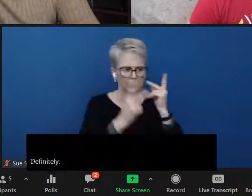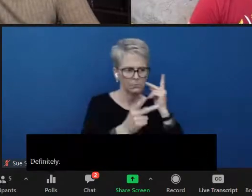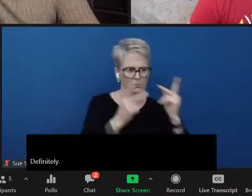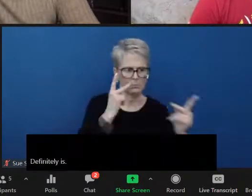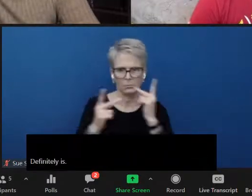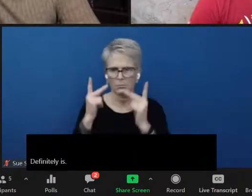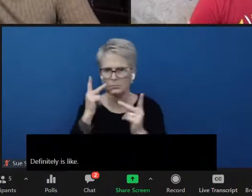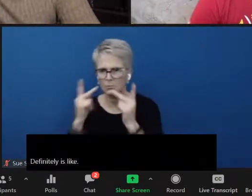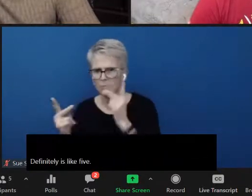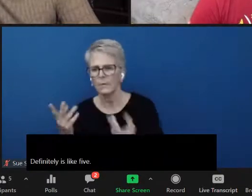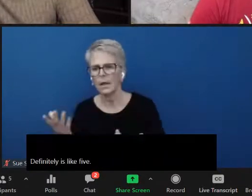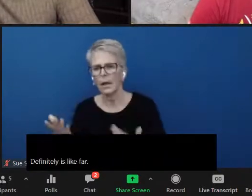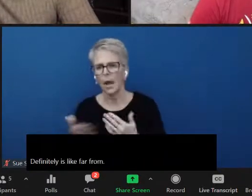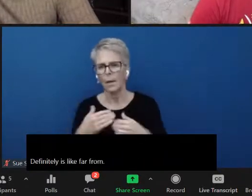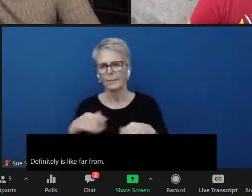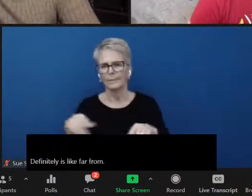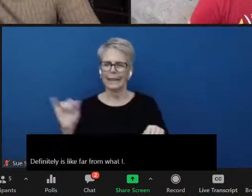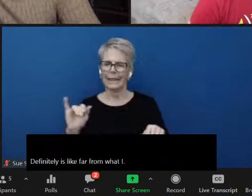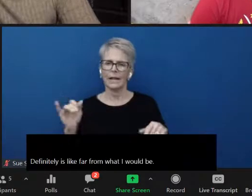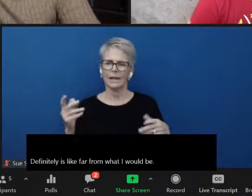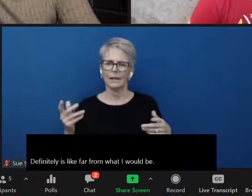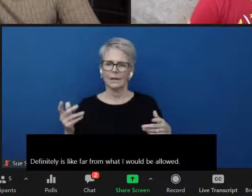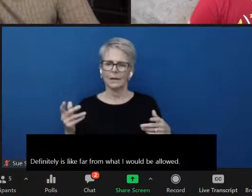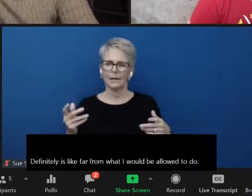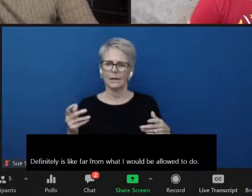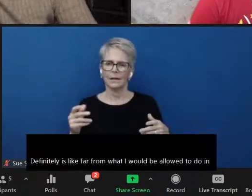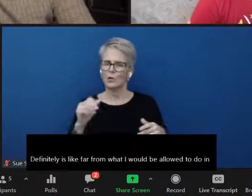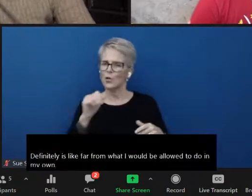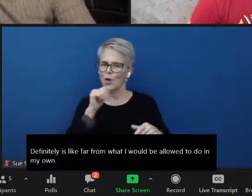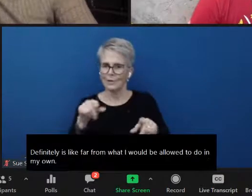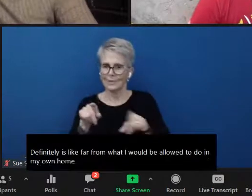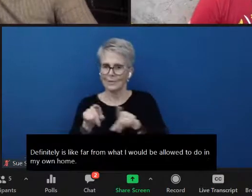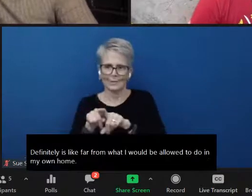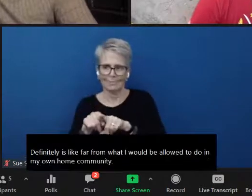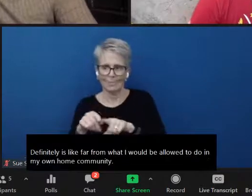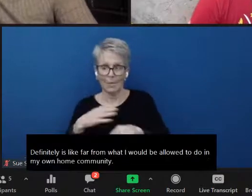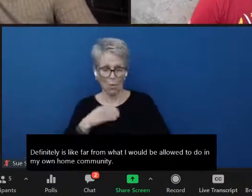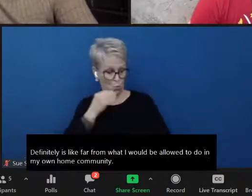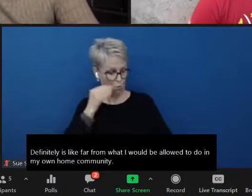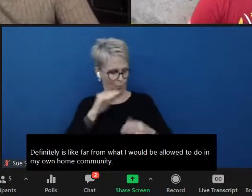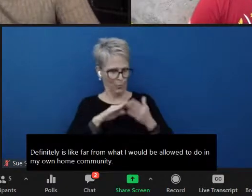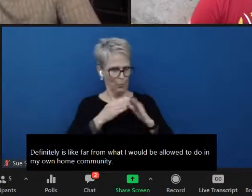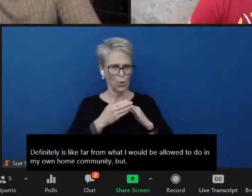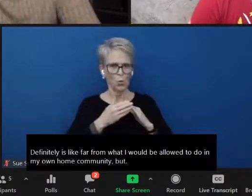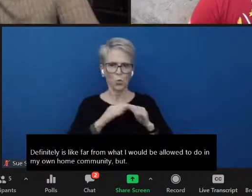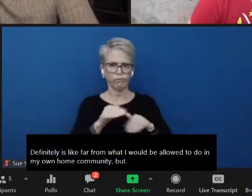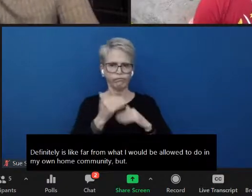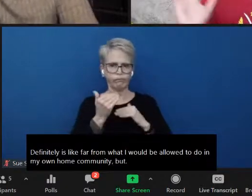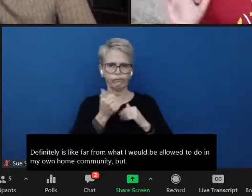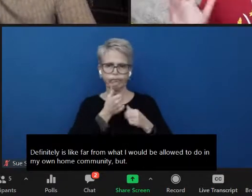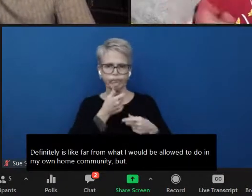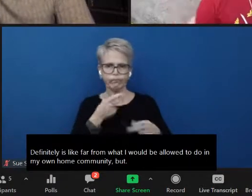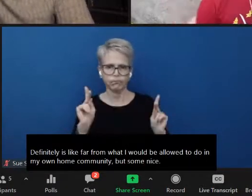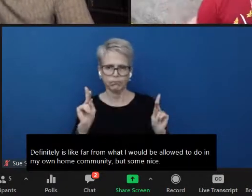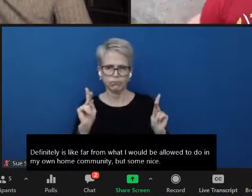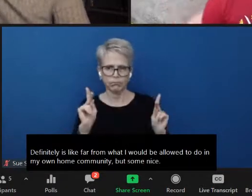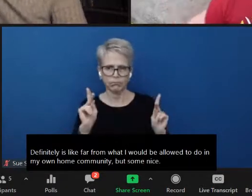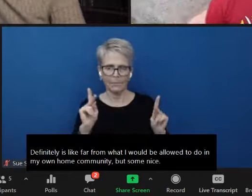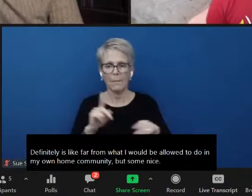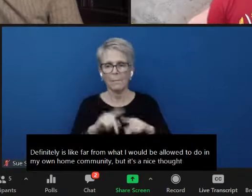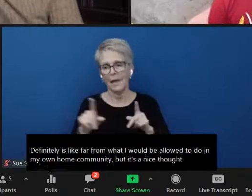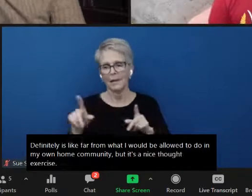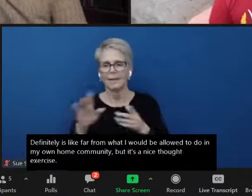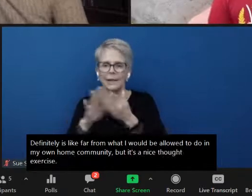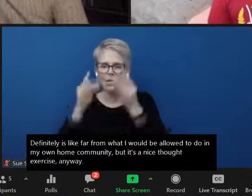Definitely is like far from what I would be allowed to do in my own home community, but it's a nice thought